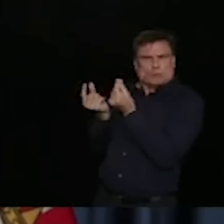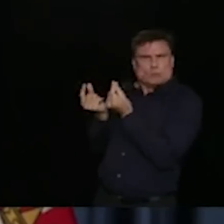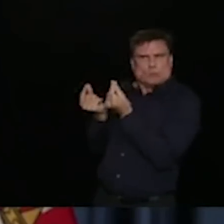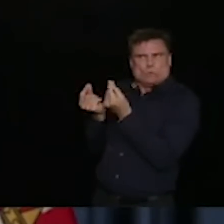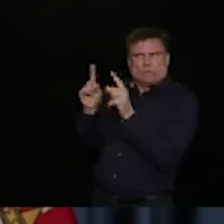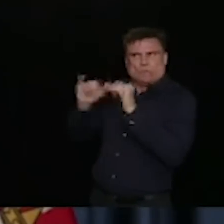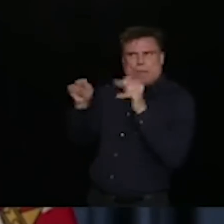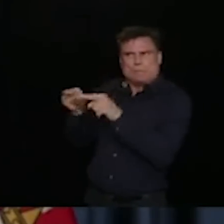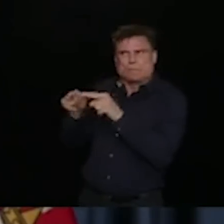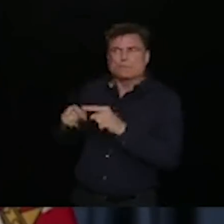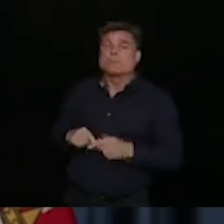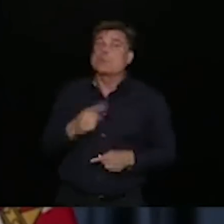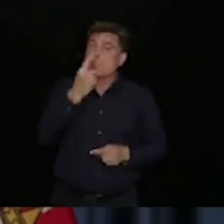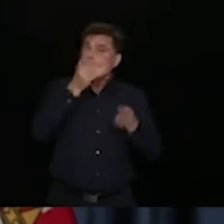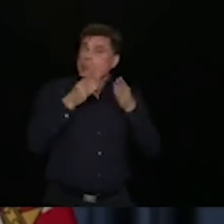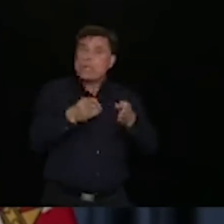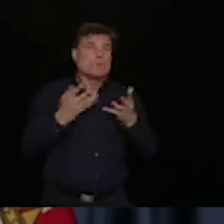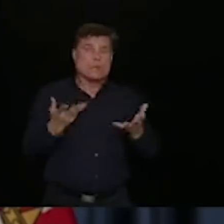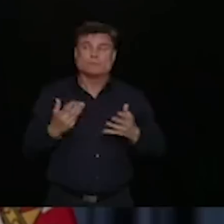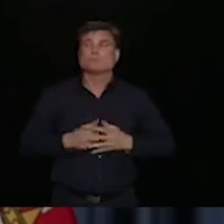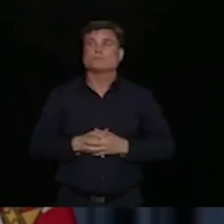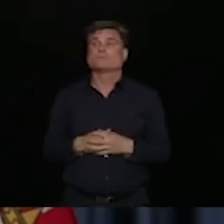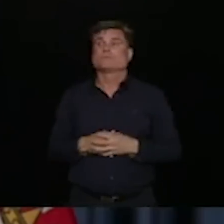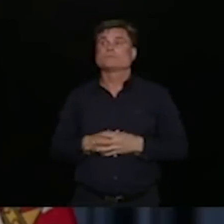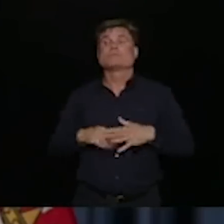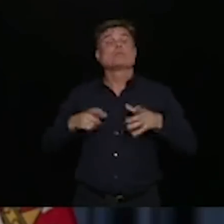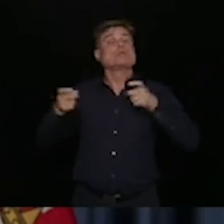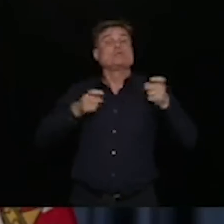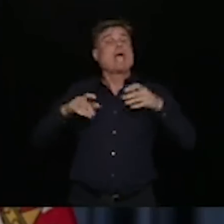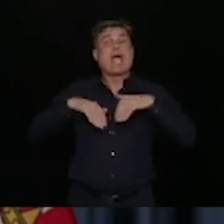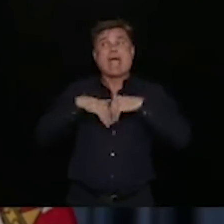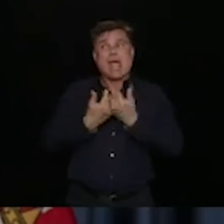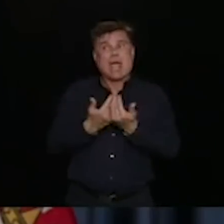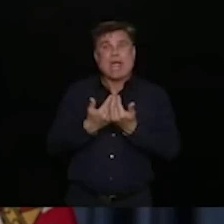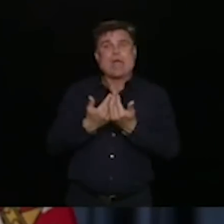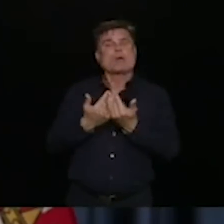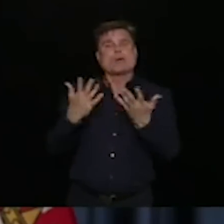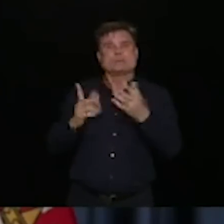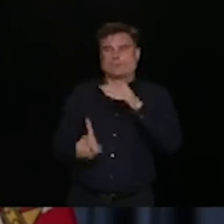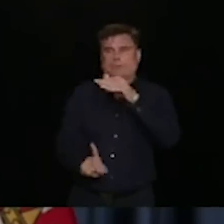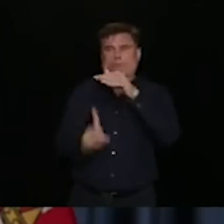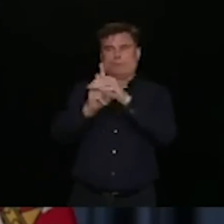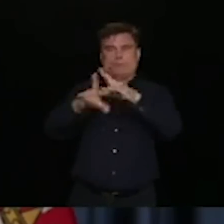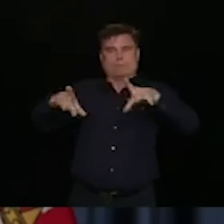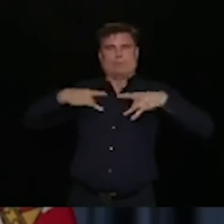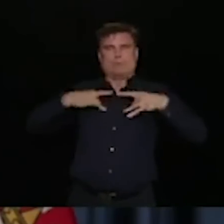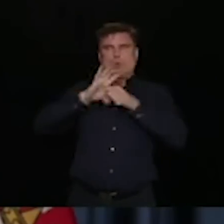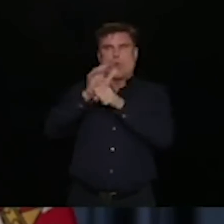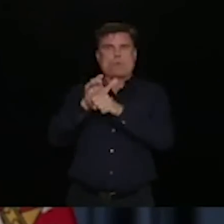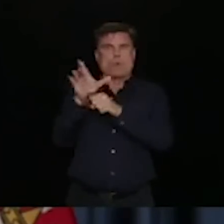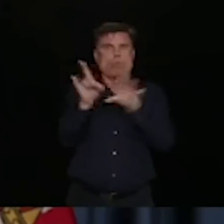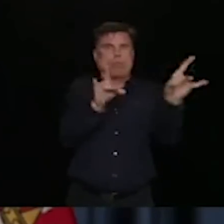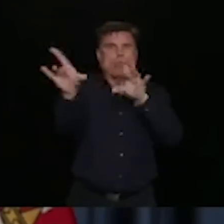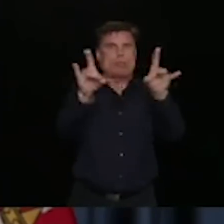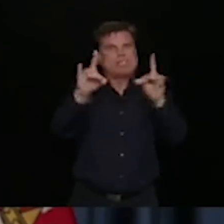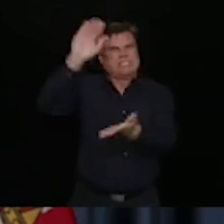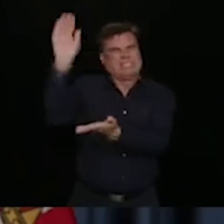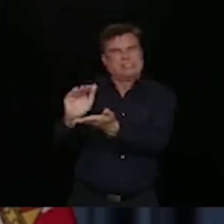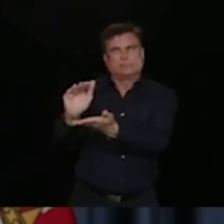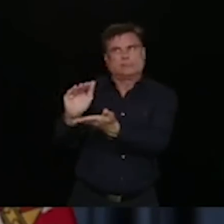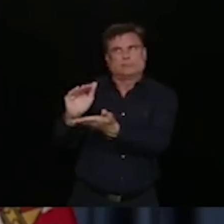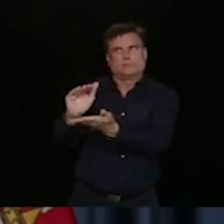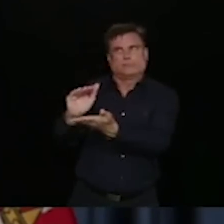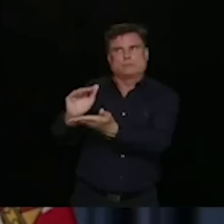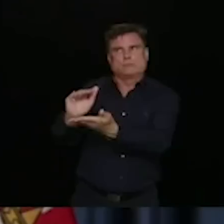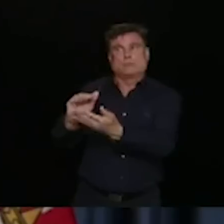And one way we cope with that is by reducing the spread of the virus. And that means not inviting jurisdictions that have not had the same